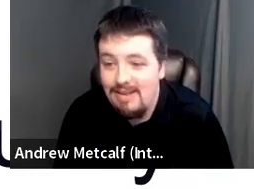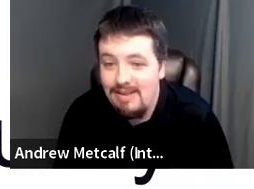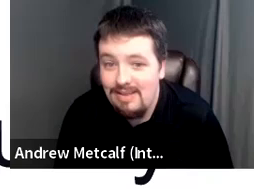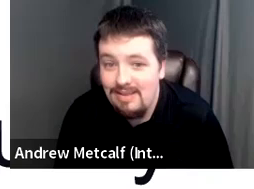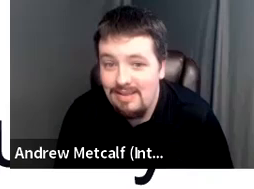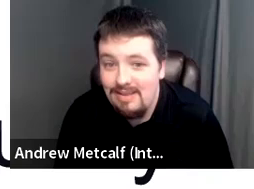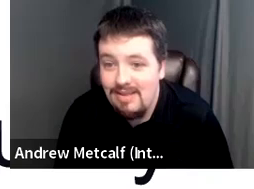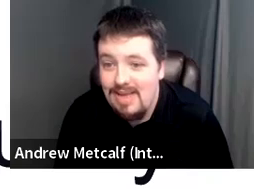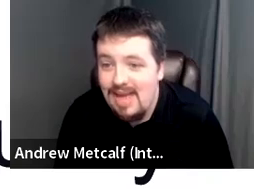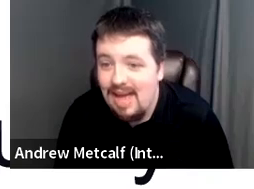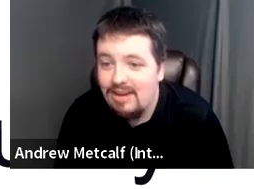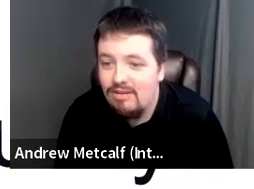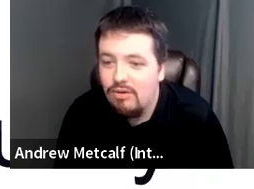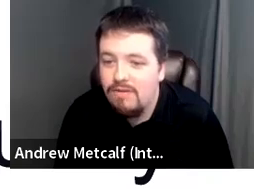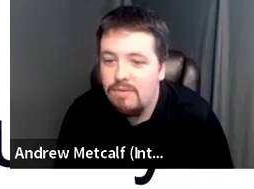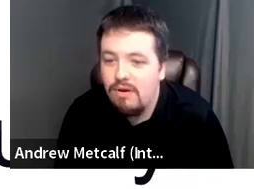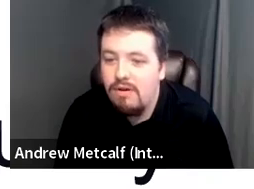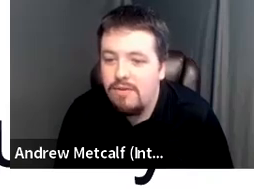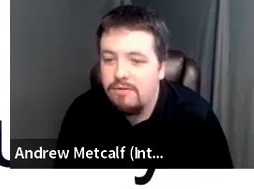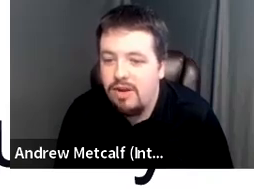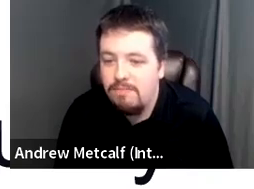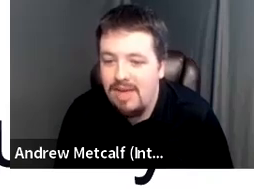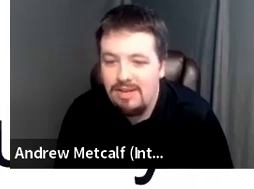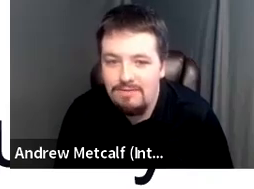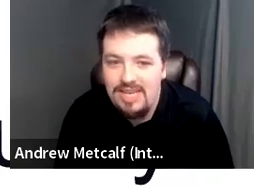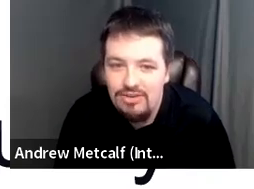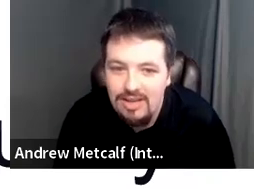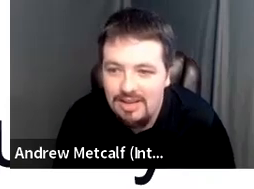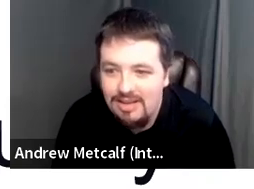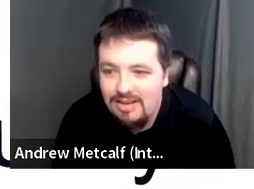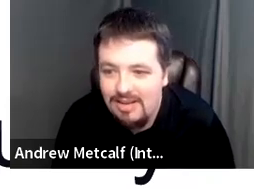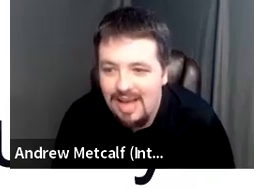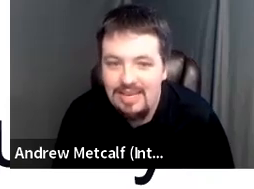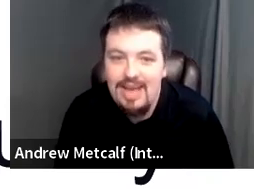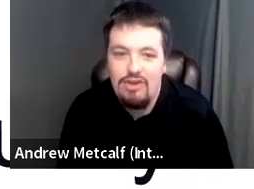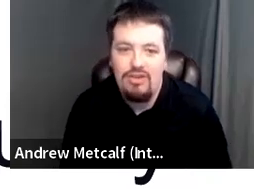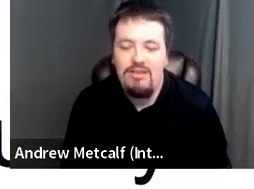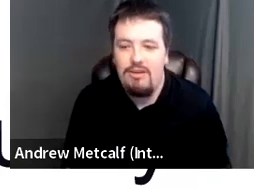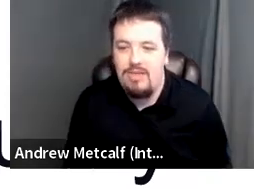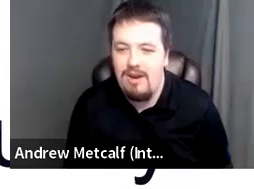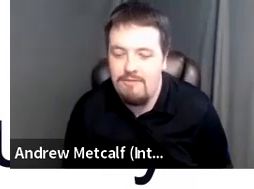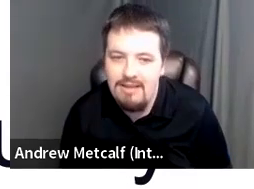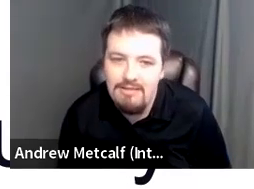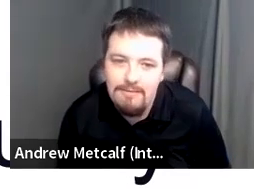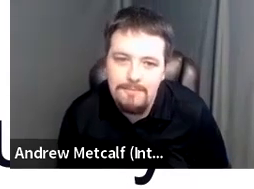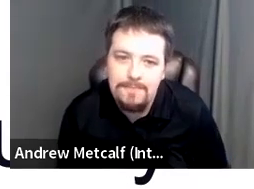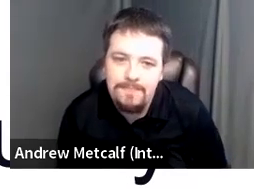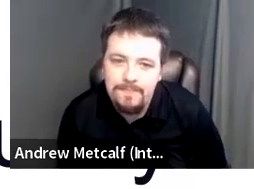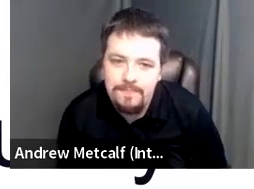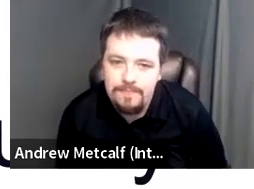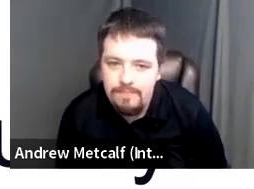1816, and to sort of observe the French method of teaching at the National Institute there in France.